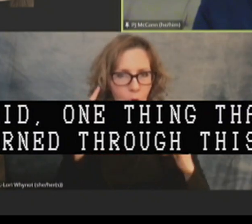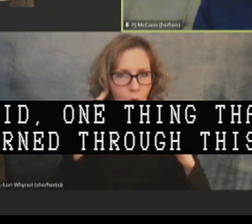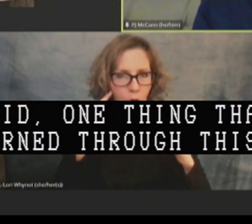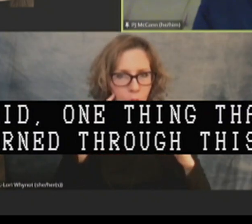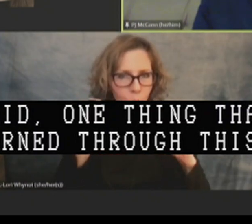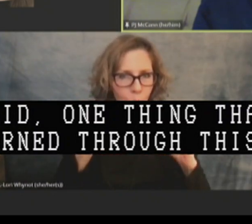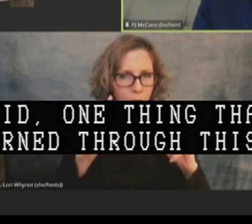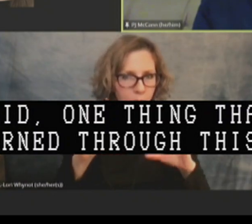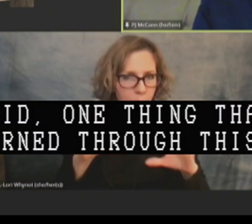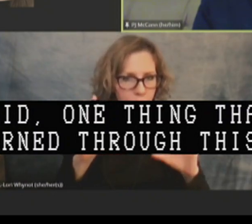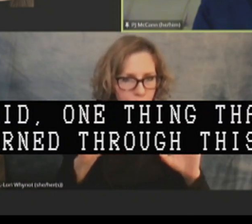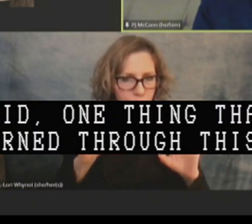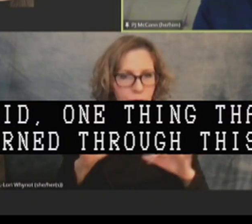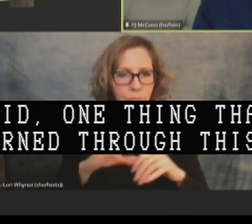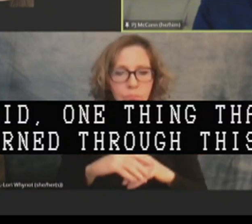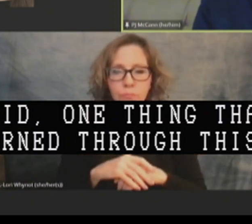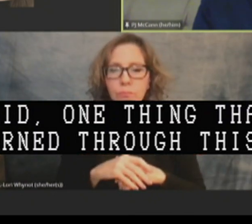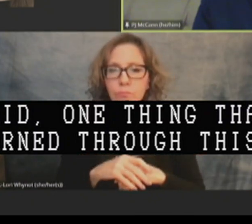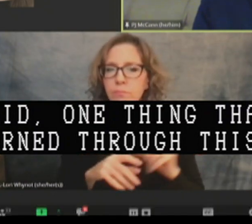Yes.